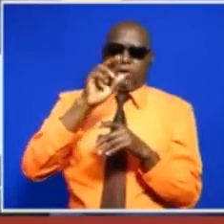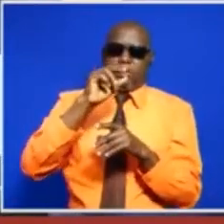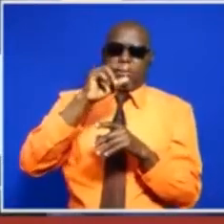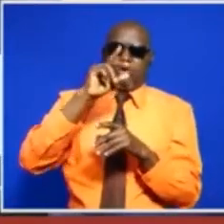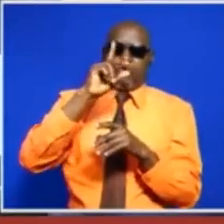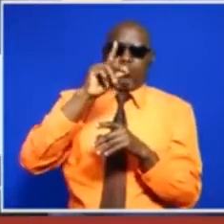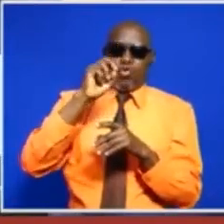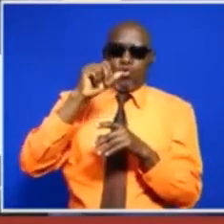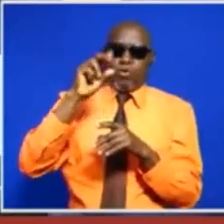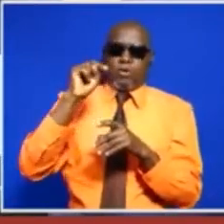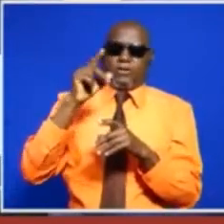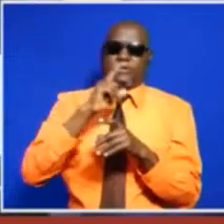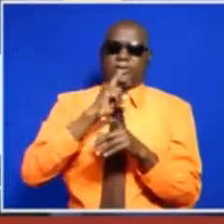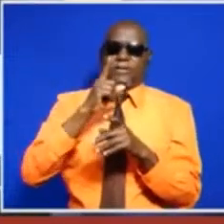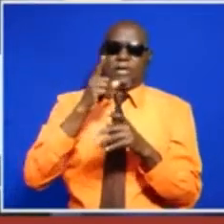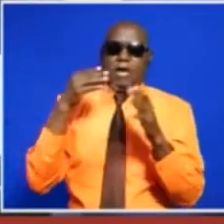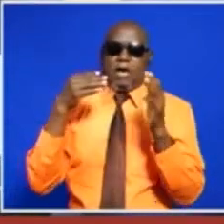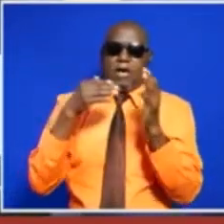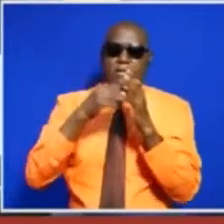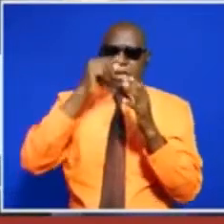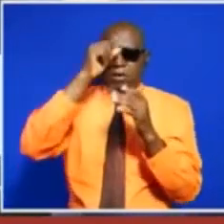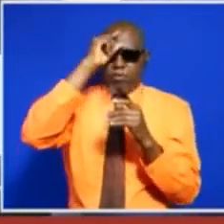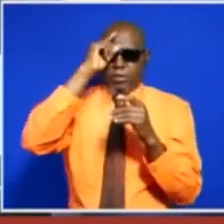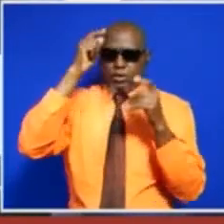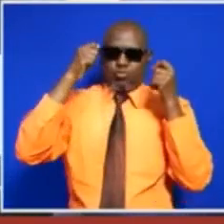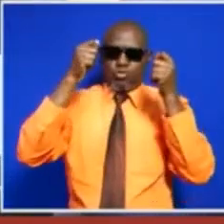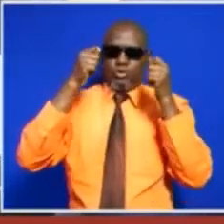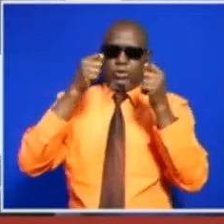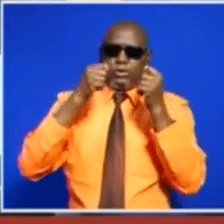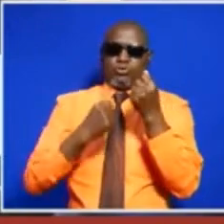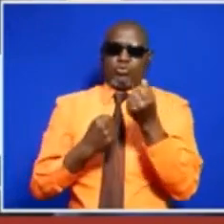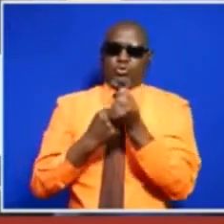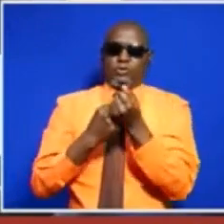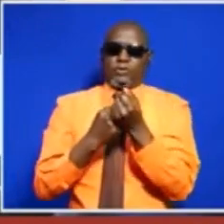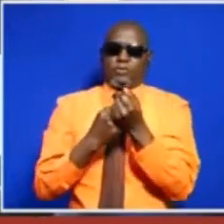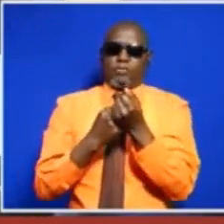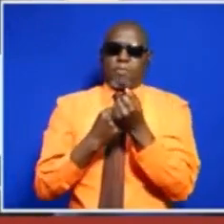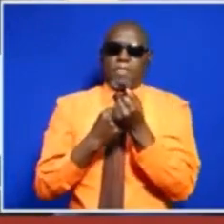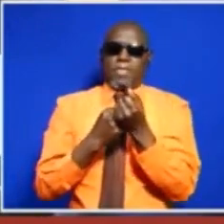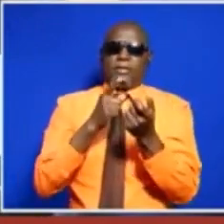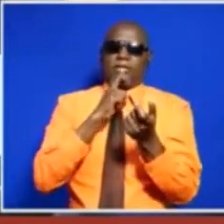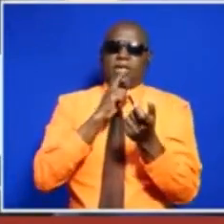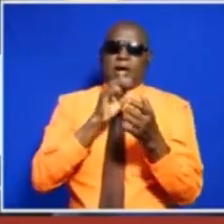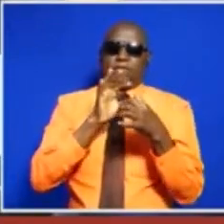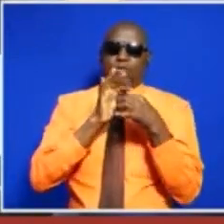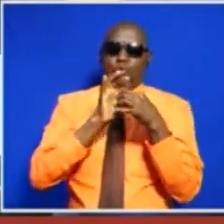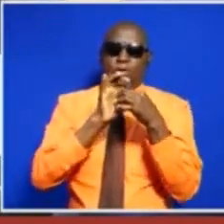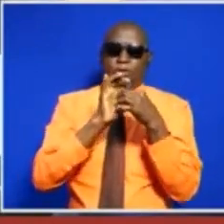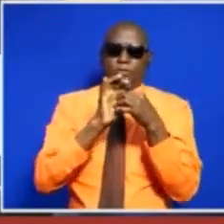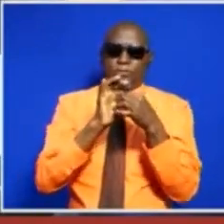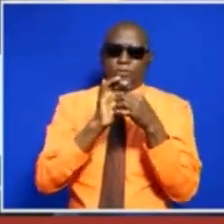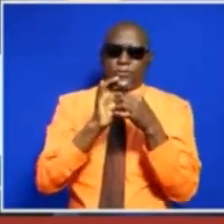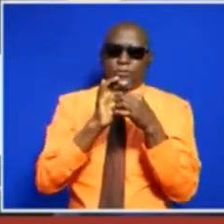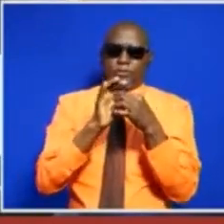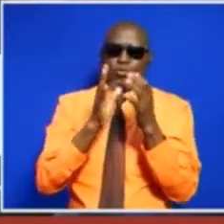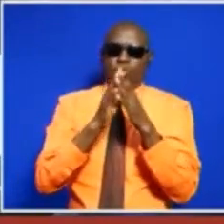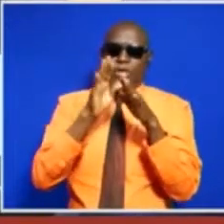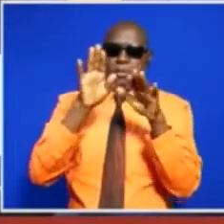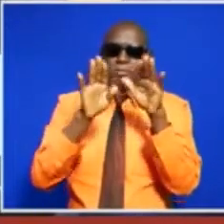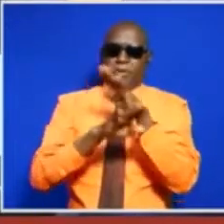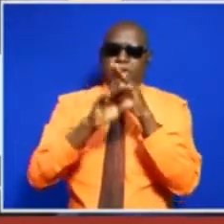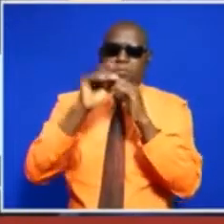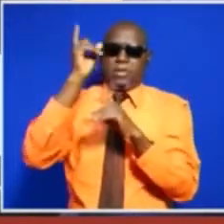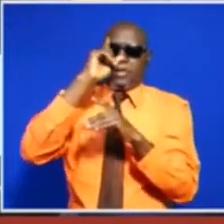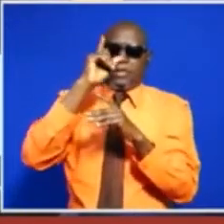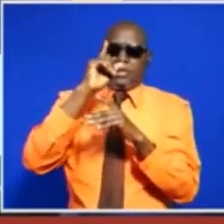be sponsoring this anti-government protest and to have nexus, some connection with the Deputy President of the Republic